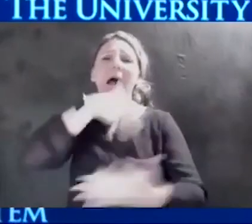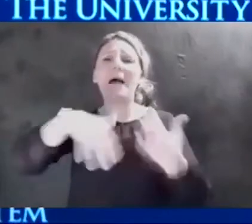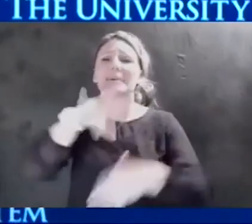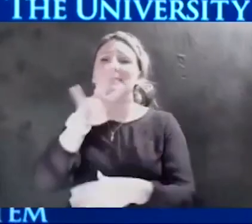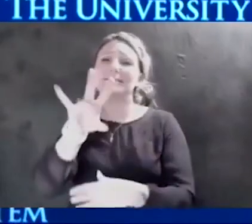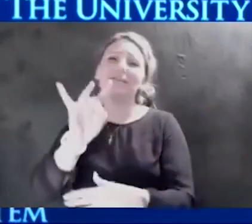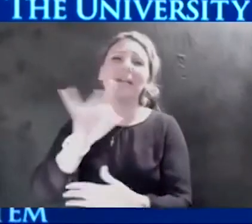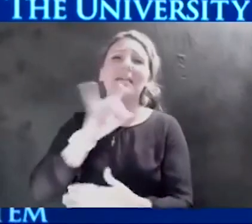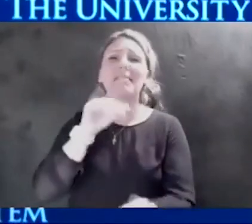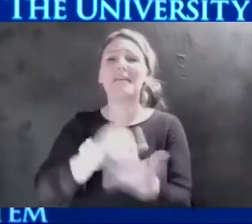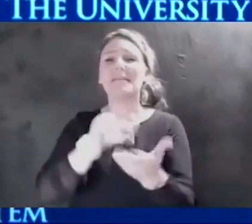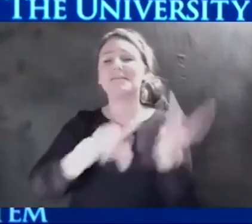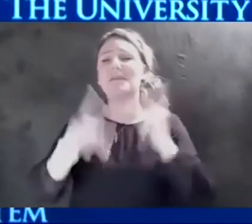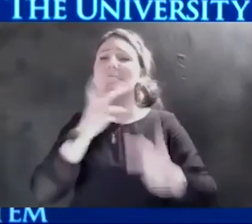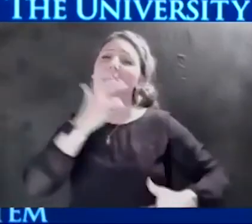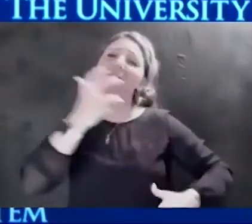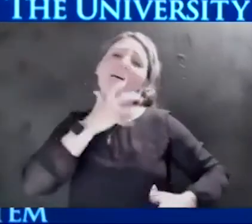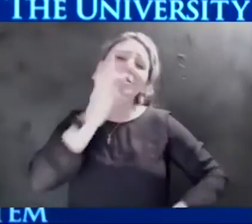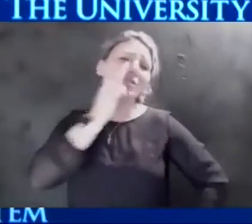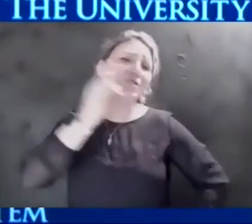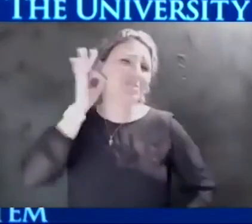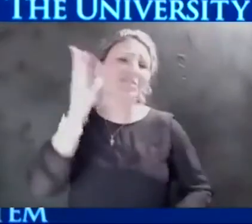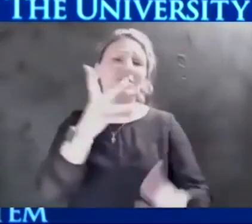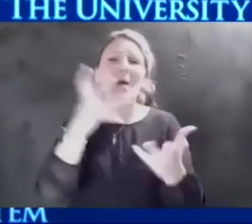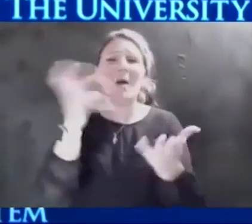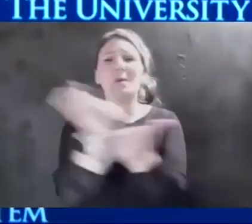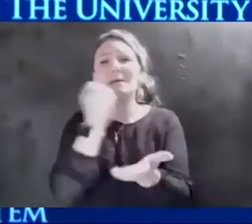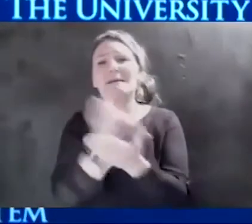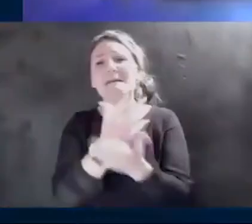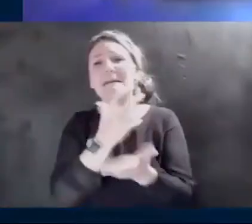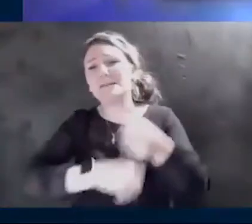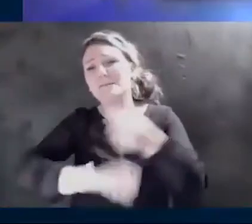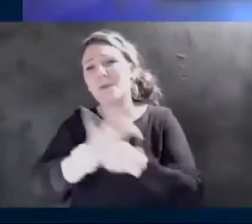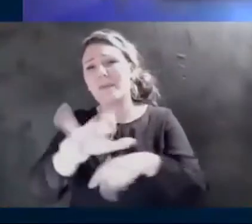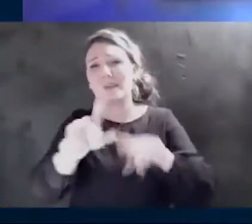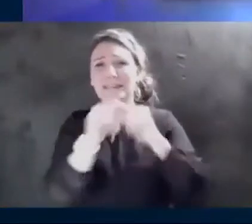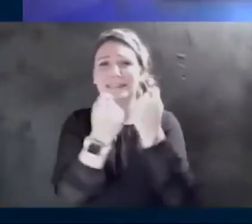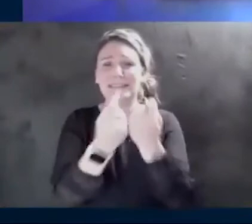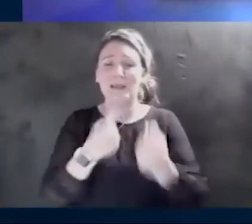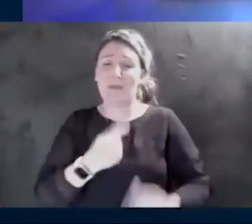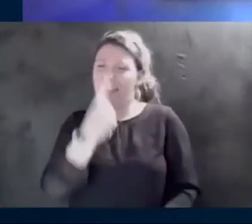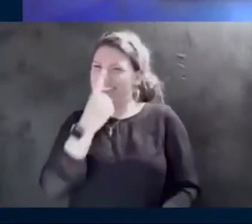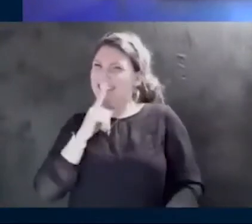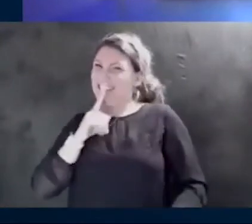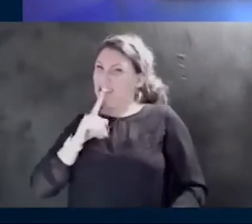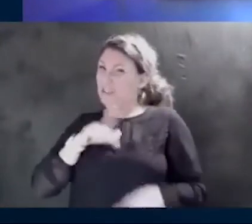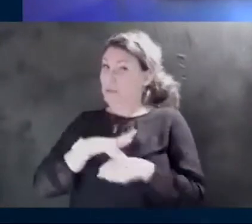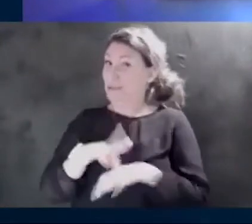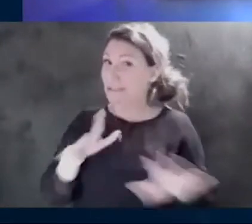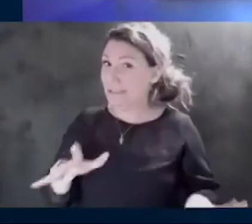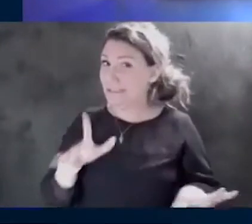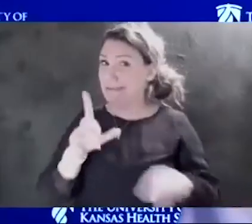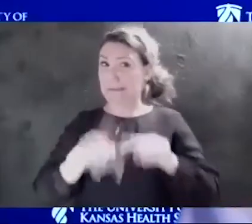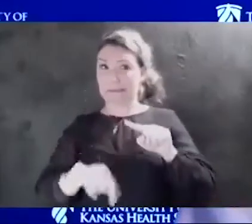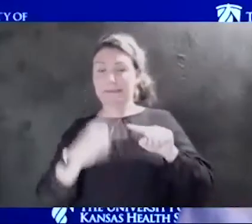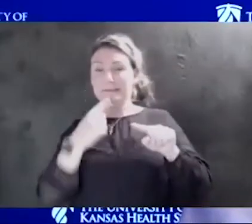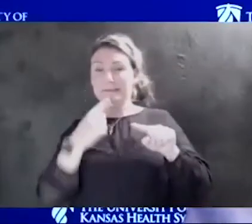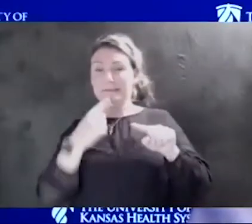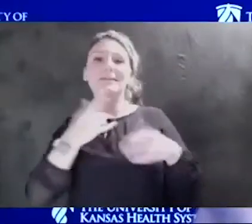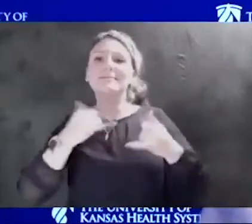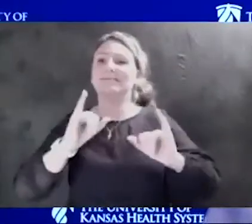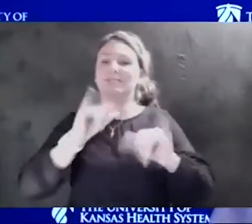Chiefs to win and carrying that team. So I think it's too early, Hawk. I think it's too early. I think we still have time to continue to push and